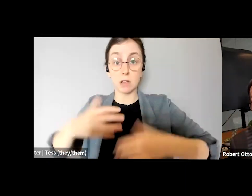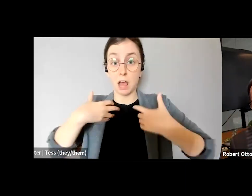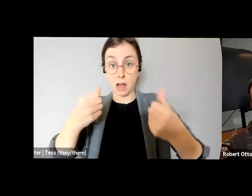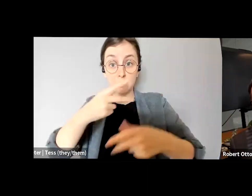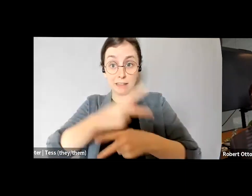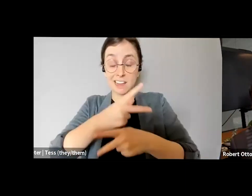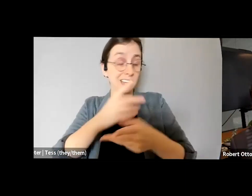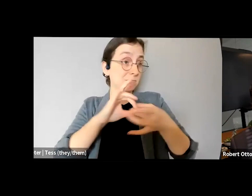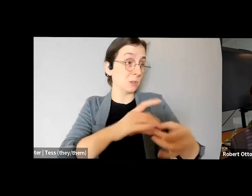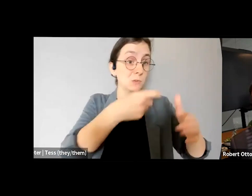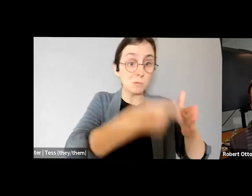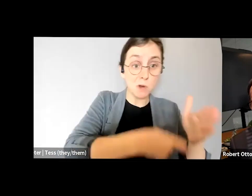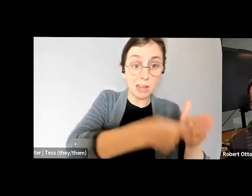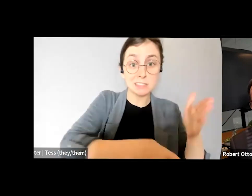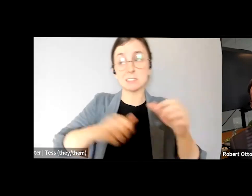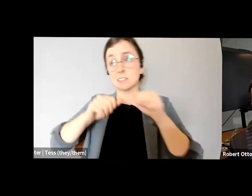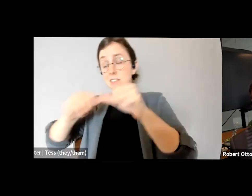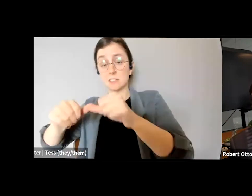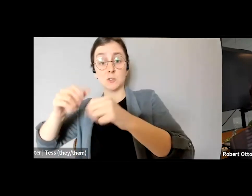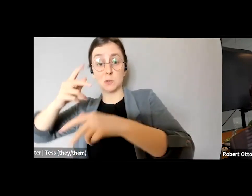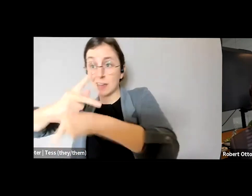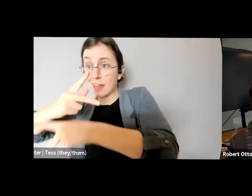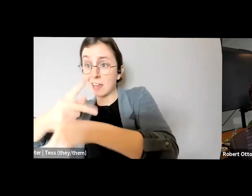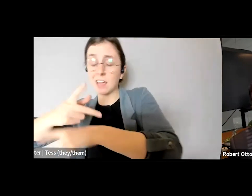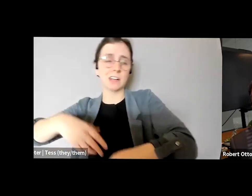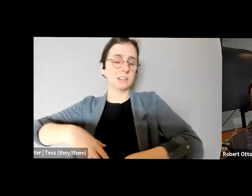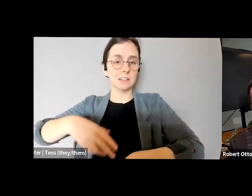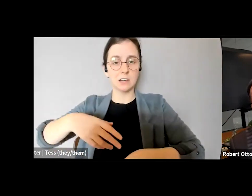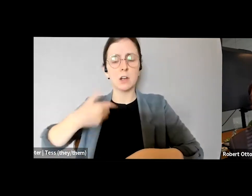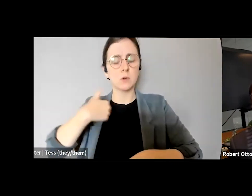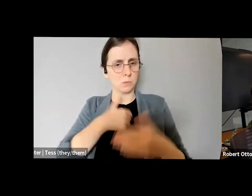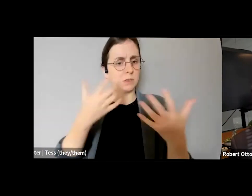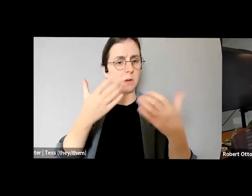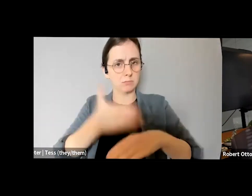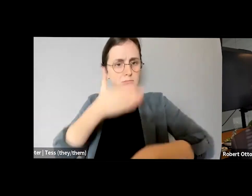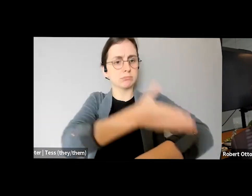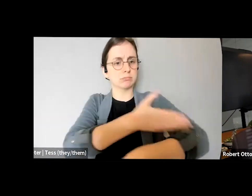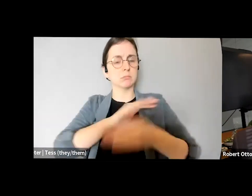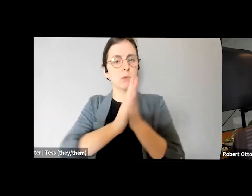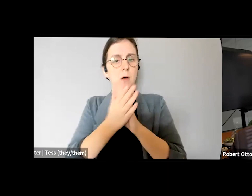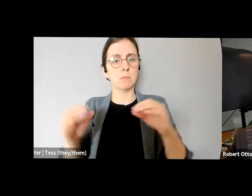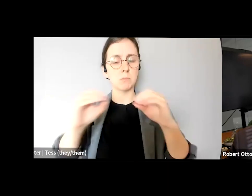care of higher quality, more equitable, and certainly more affordable.